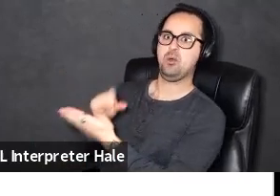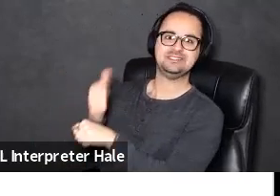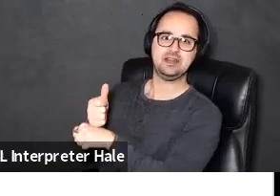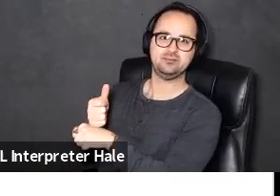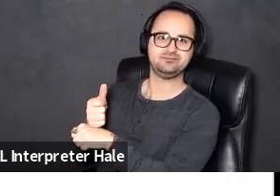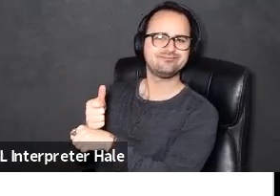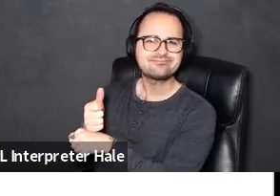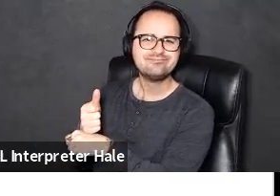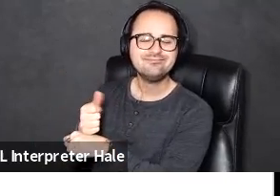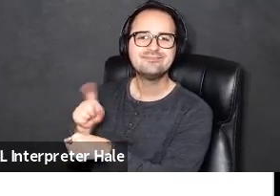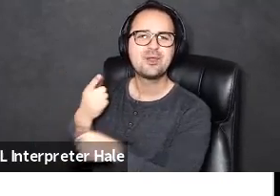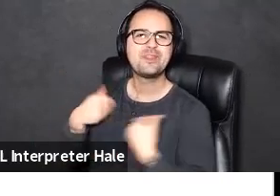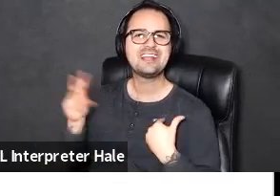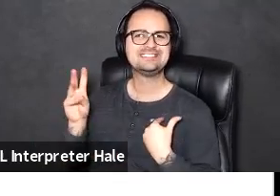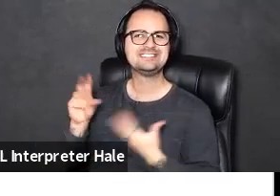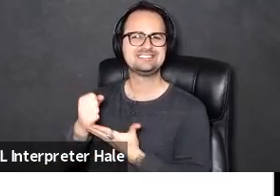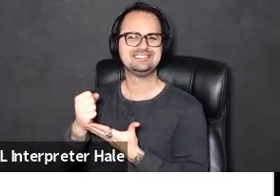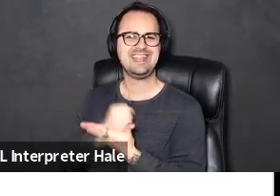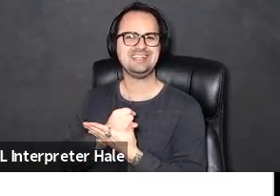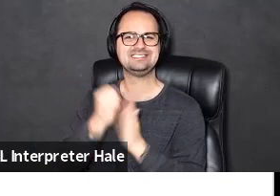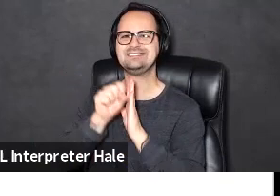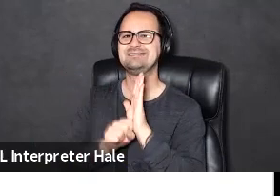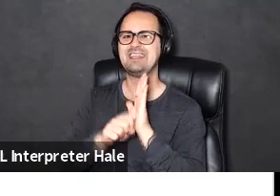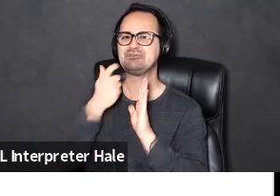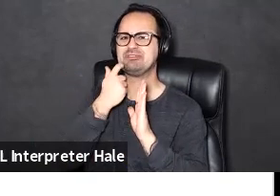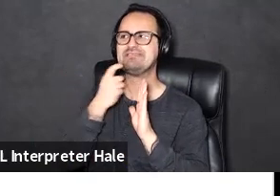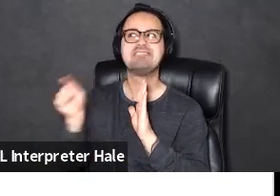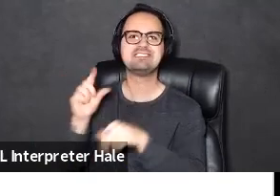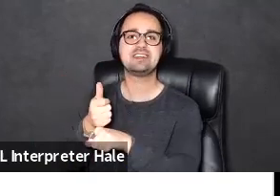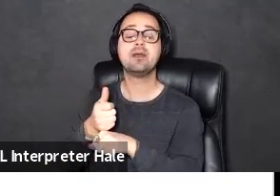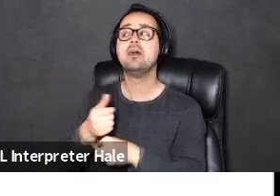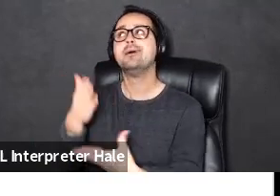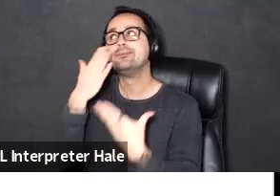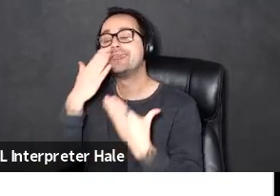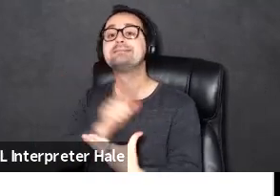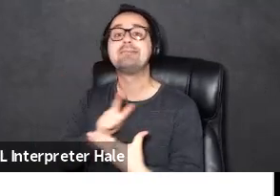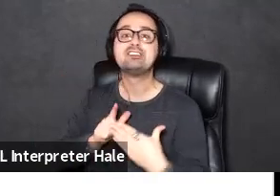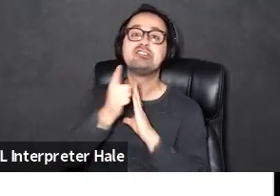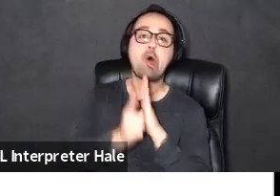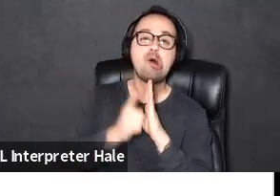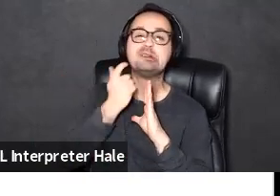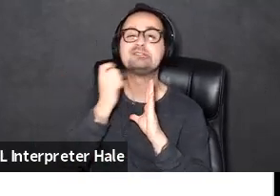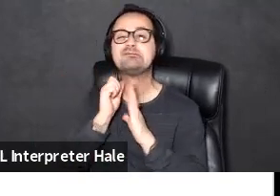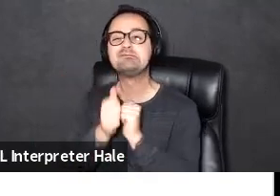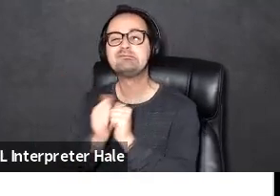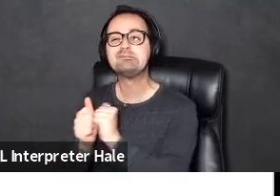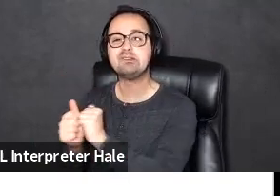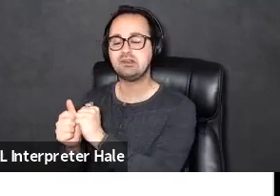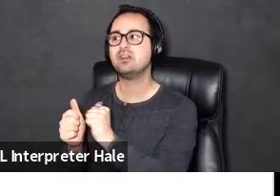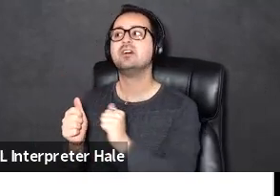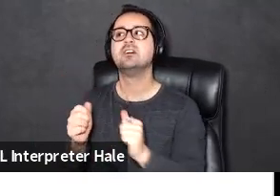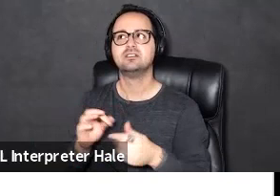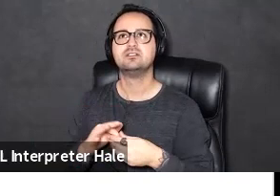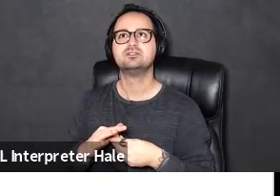point, there were only six states. So it was very, very limited. Thanks to some legislation and some updates